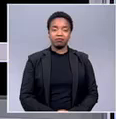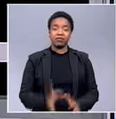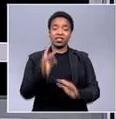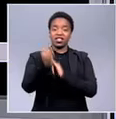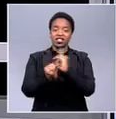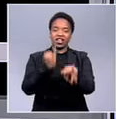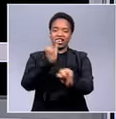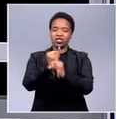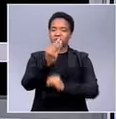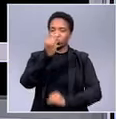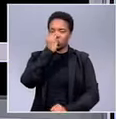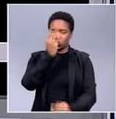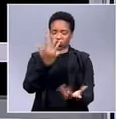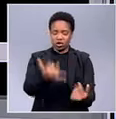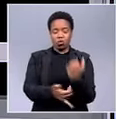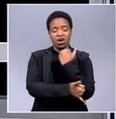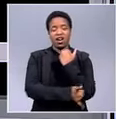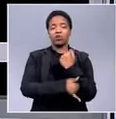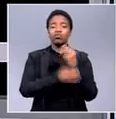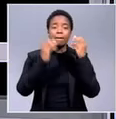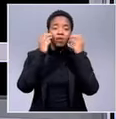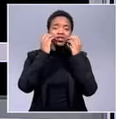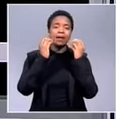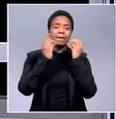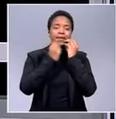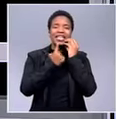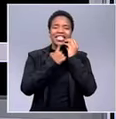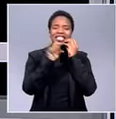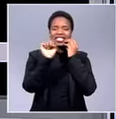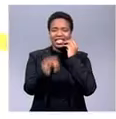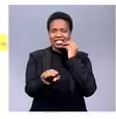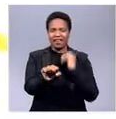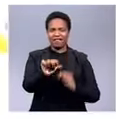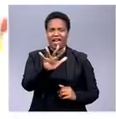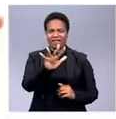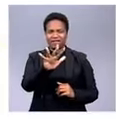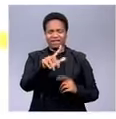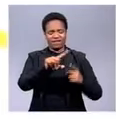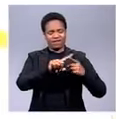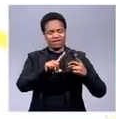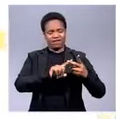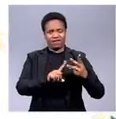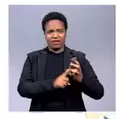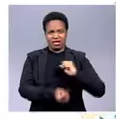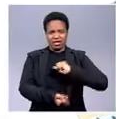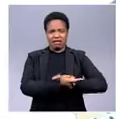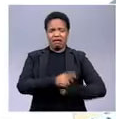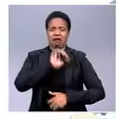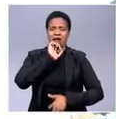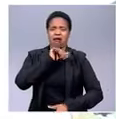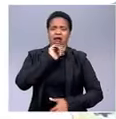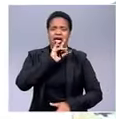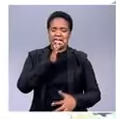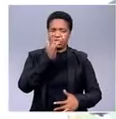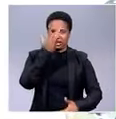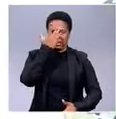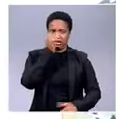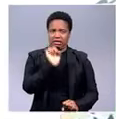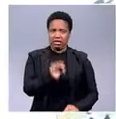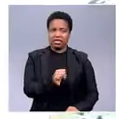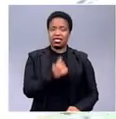Quick look at international news, and Mozambique has confirmed 5 cases of cholera in Beira. The World Health Organization